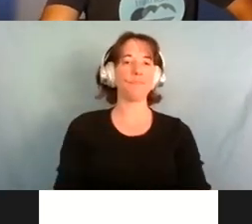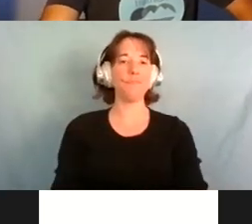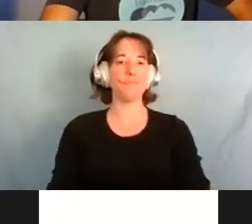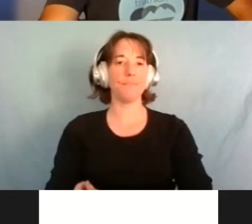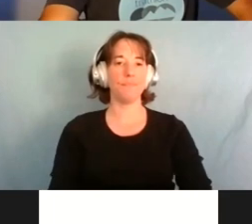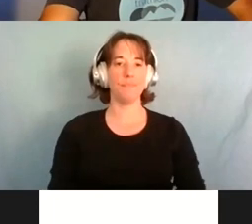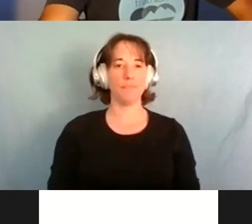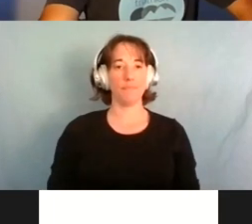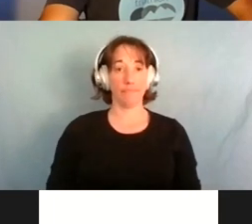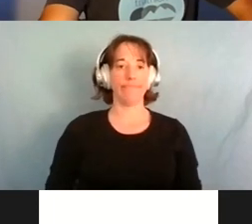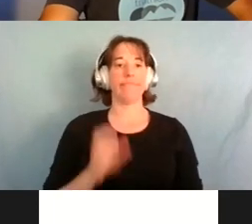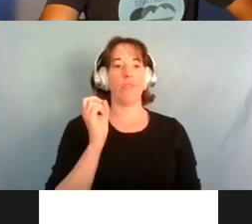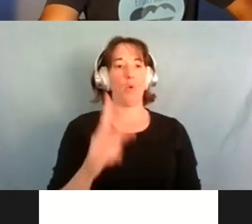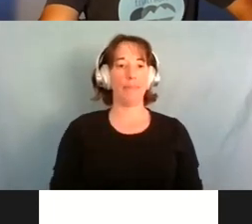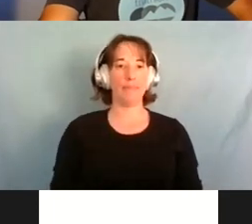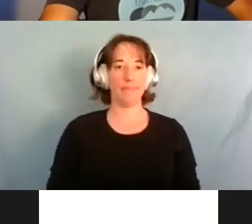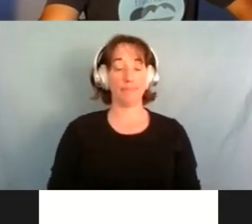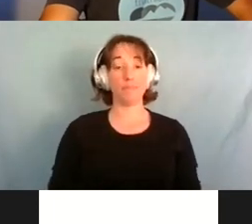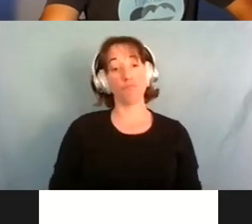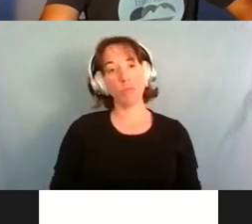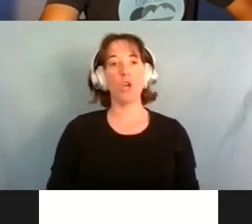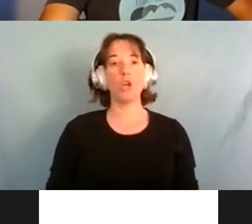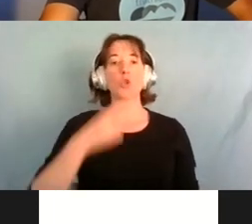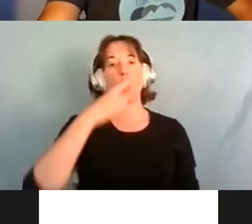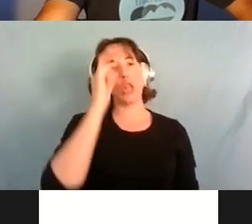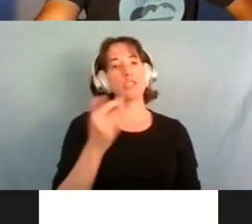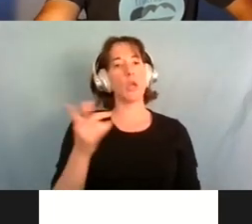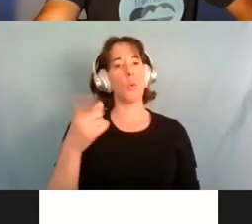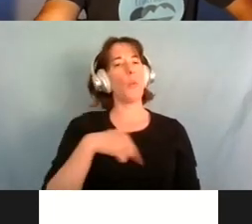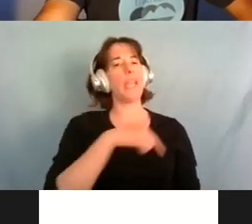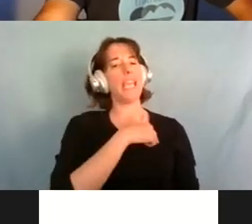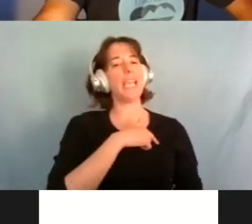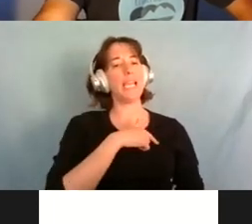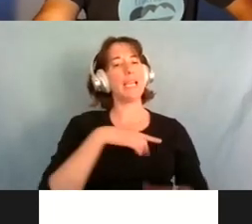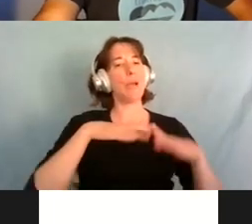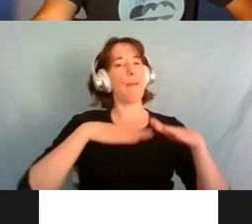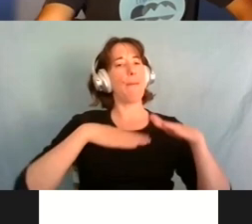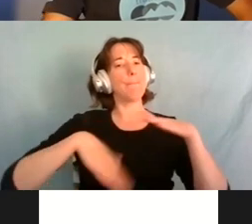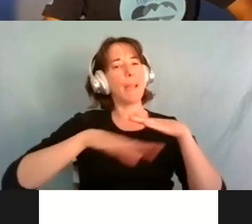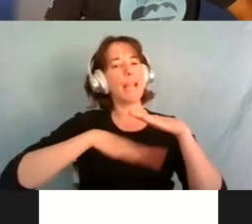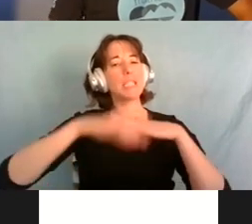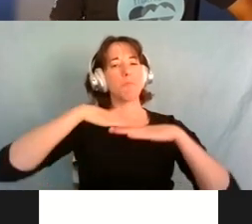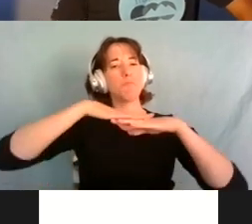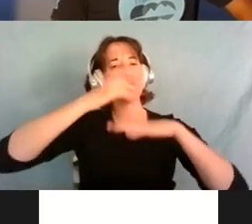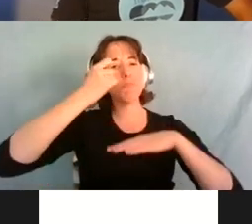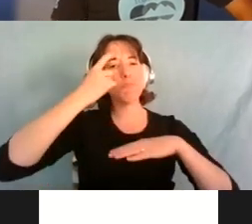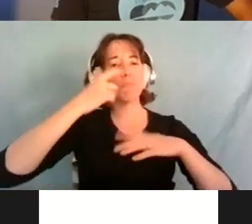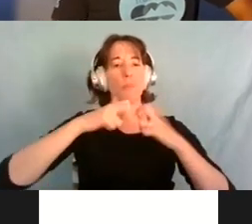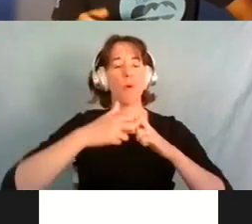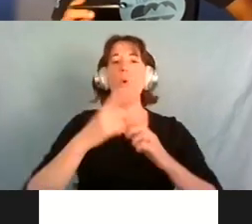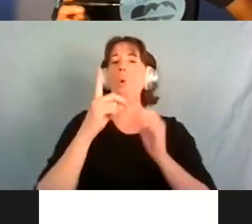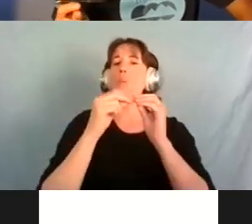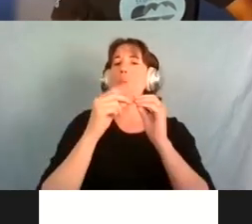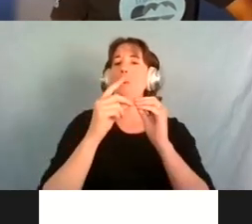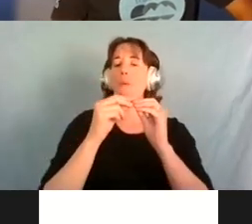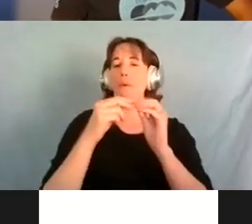Okay, so it looks like we kind of basically understand this problem. Let's just cover one more. So let's go for a more